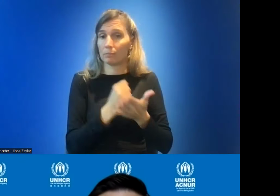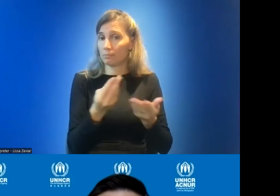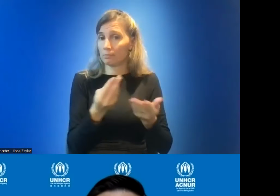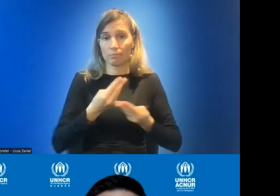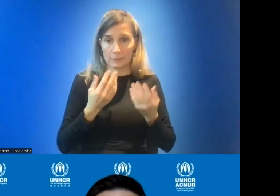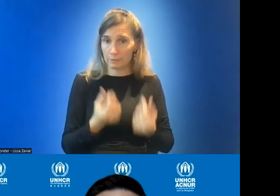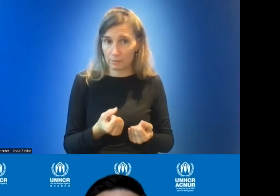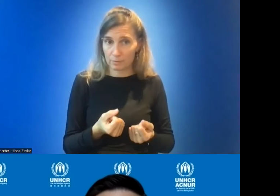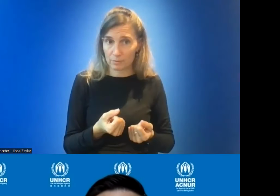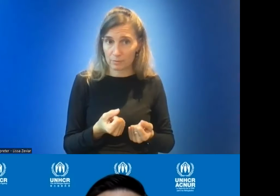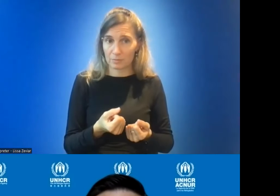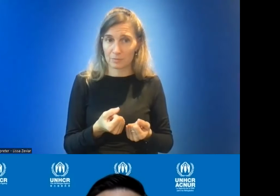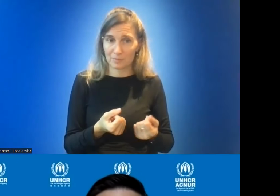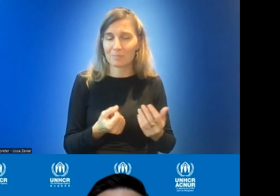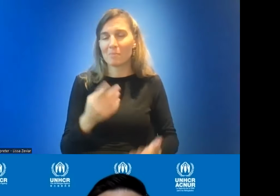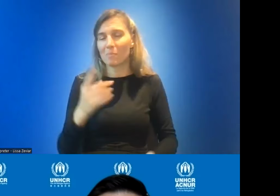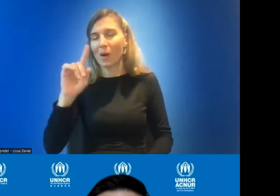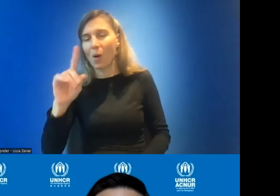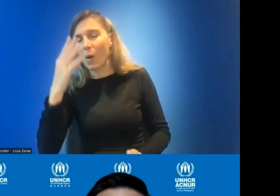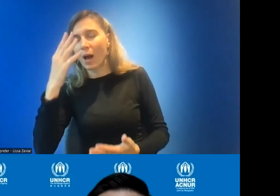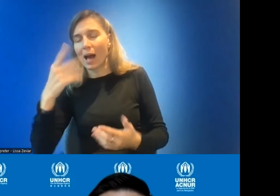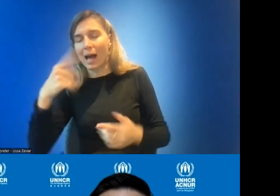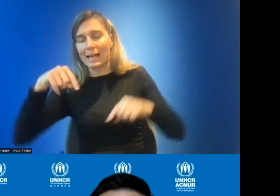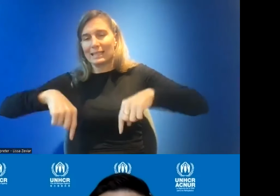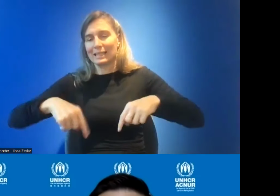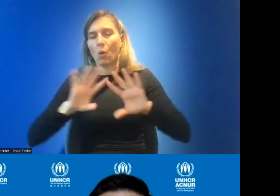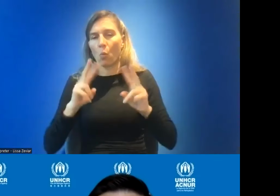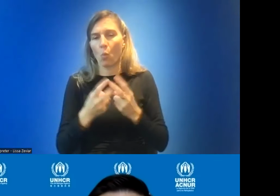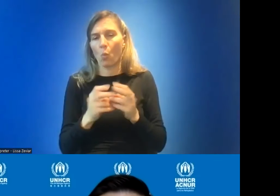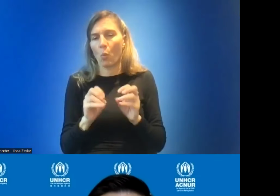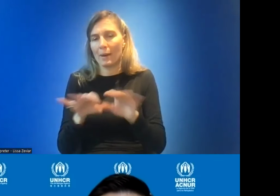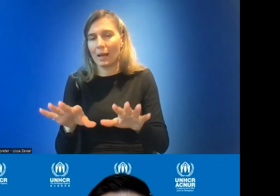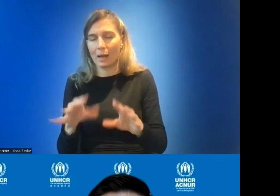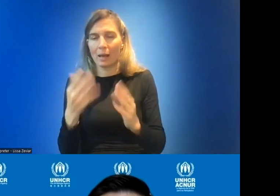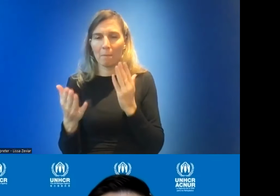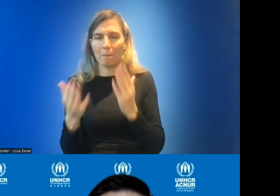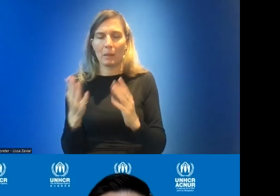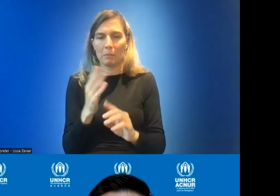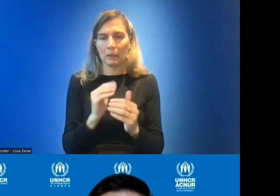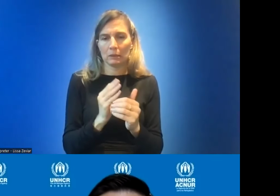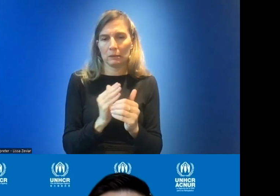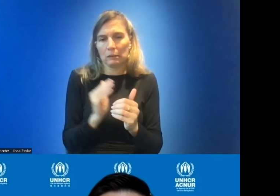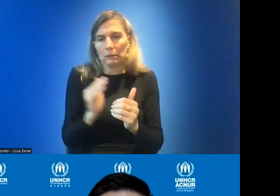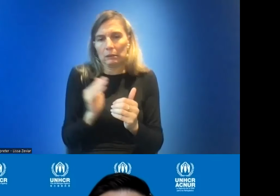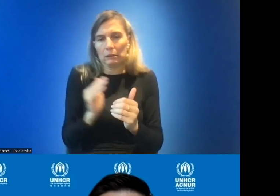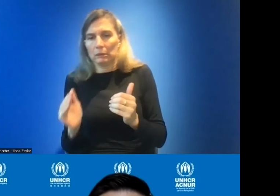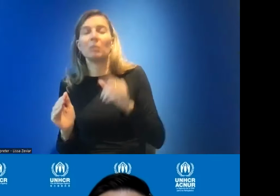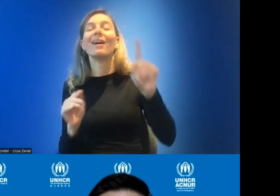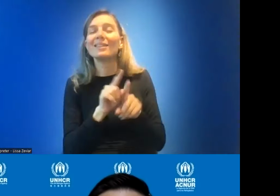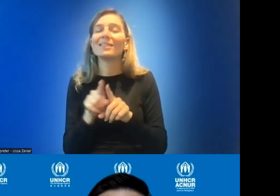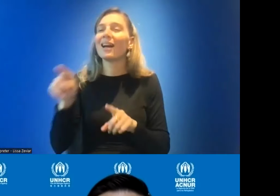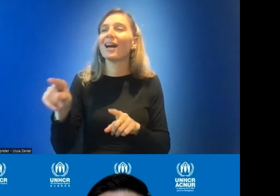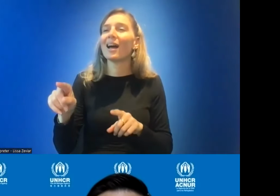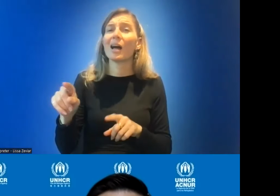bringing disability certificates sometimes, right? Which is something that was highlighted in the Ukraine crisis. But is